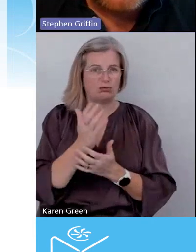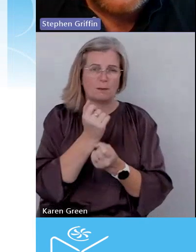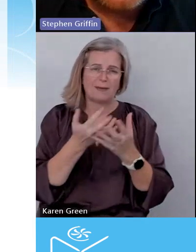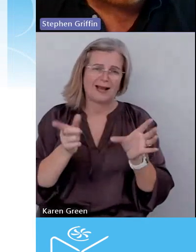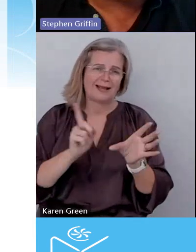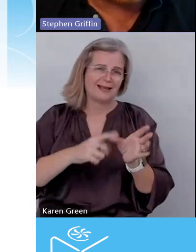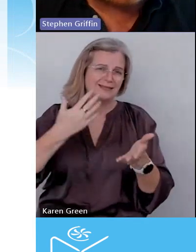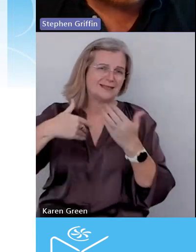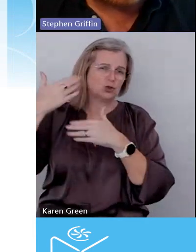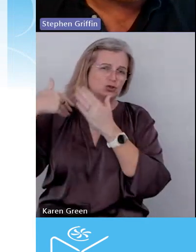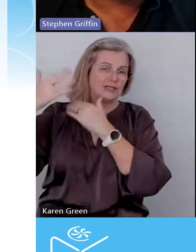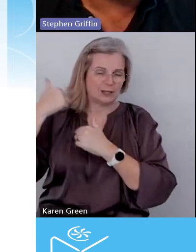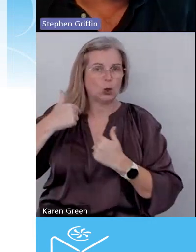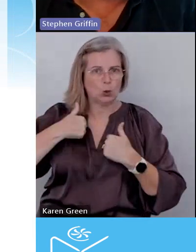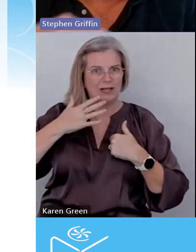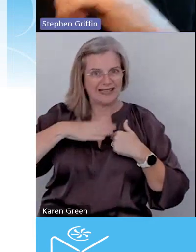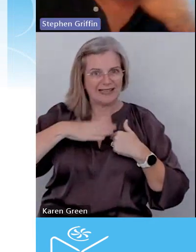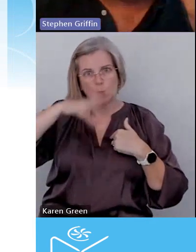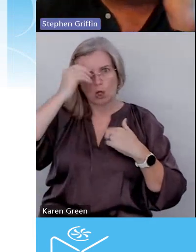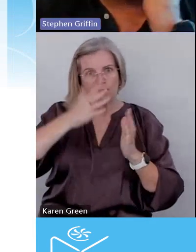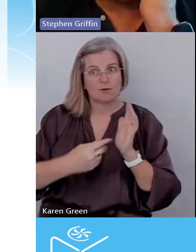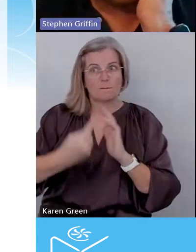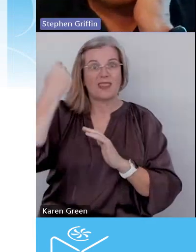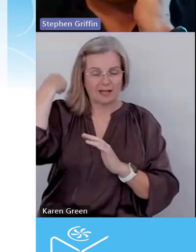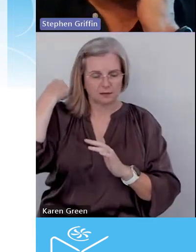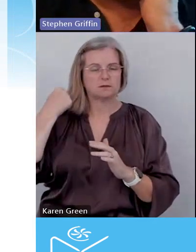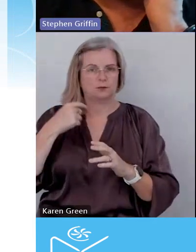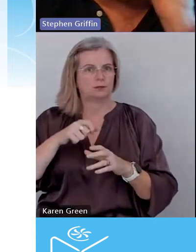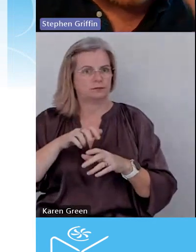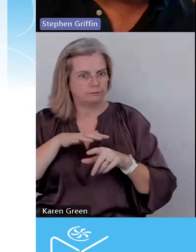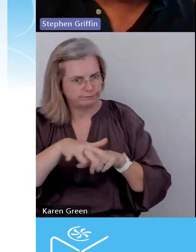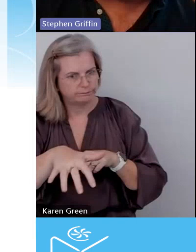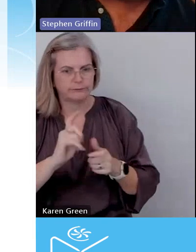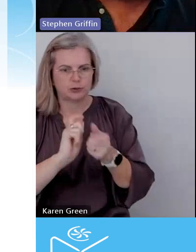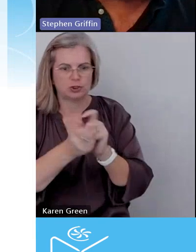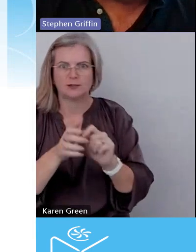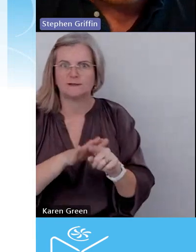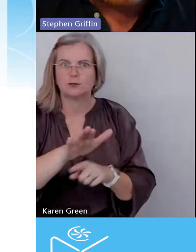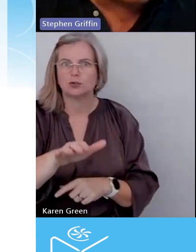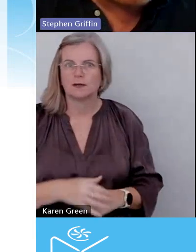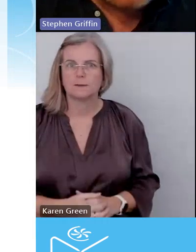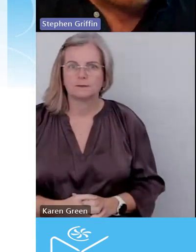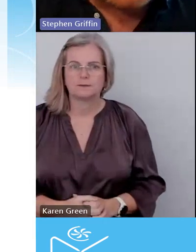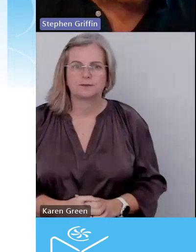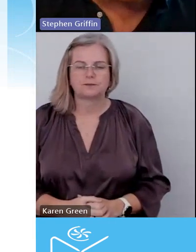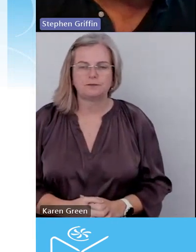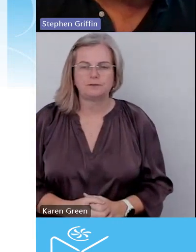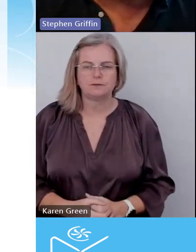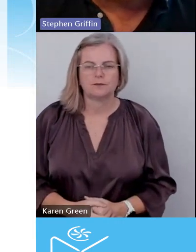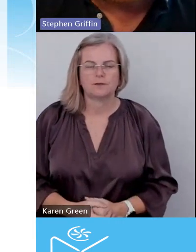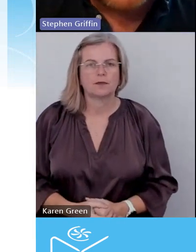what I'm going to try and say today, very briefly, is that we really can't stay as sort of